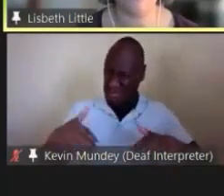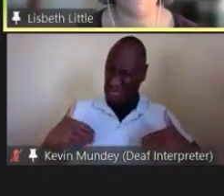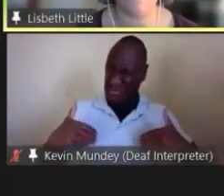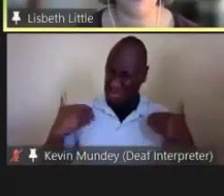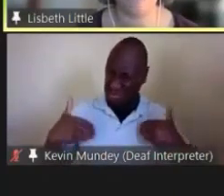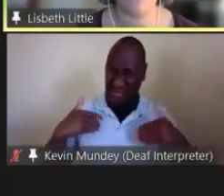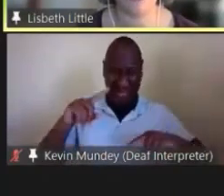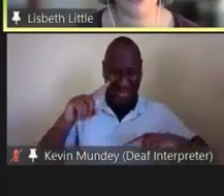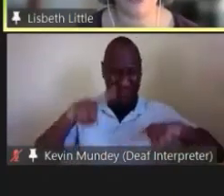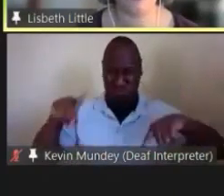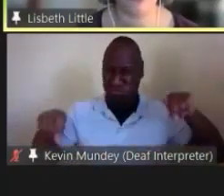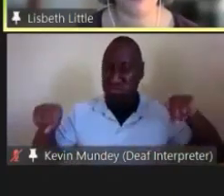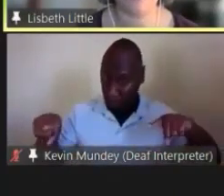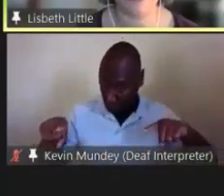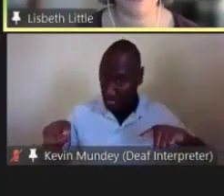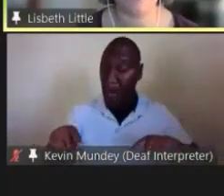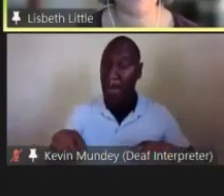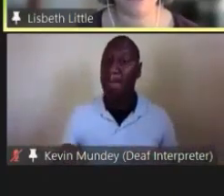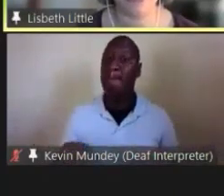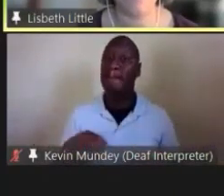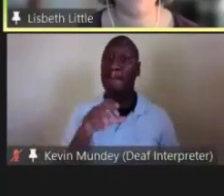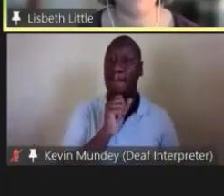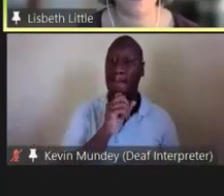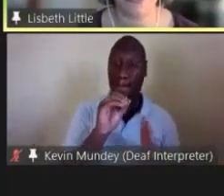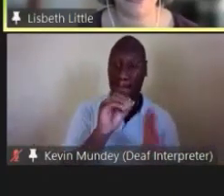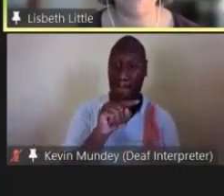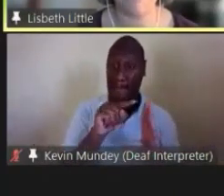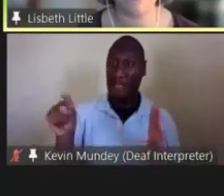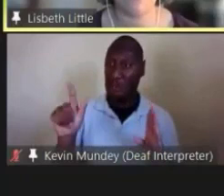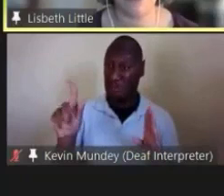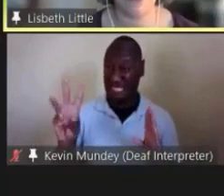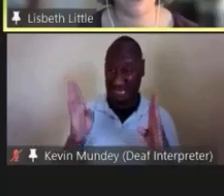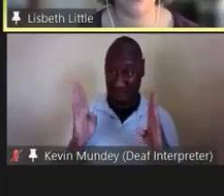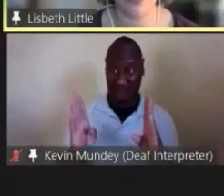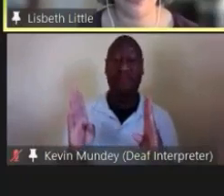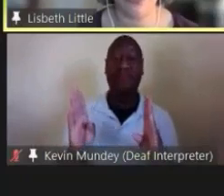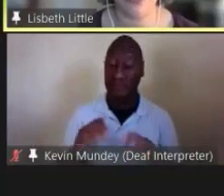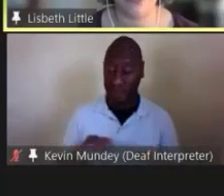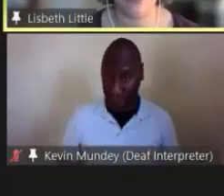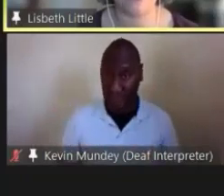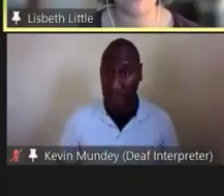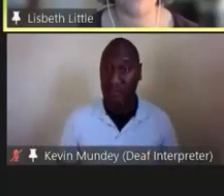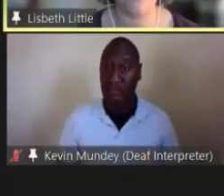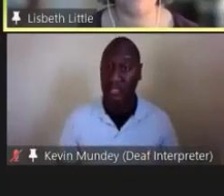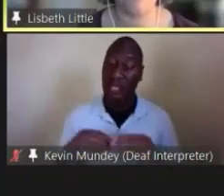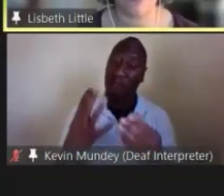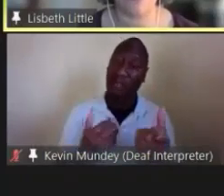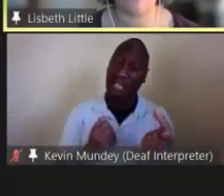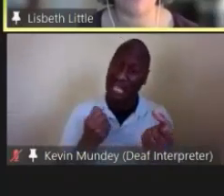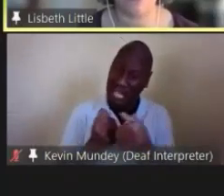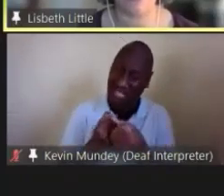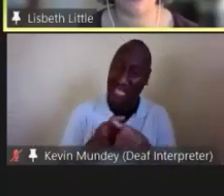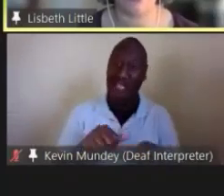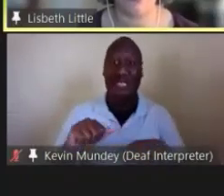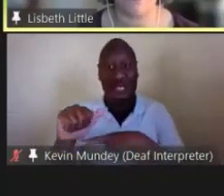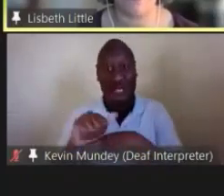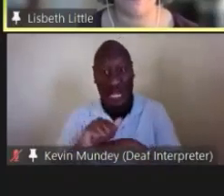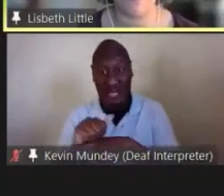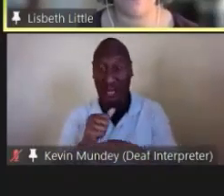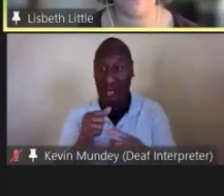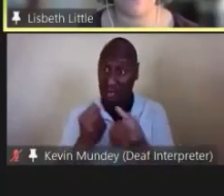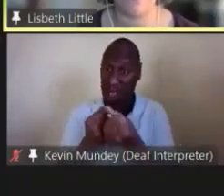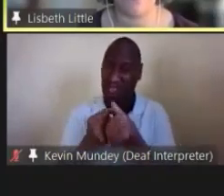disabilities from birth to age 26, providing advocacy, training, and support for families and their